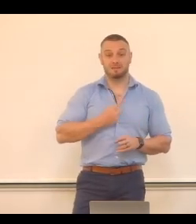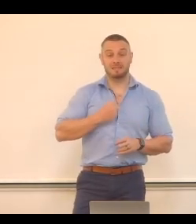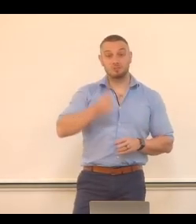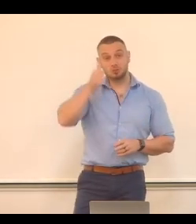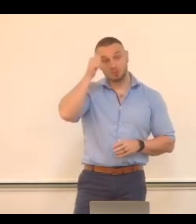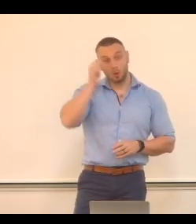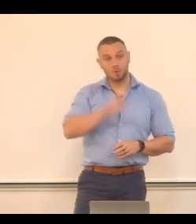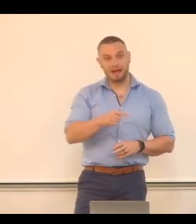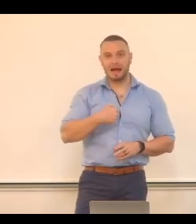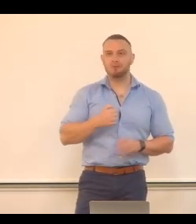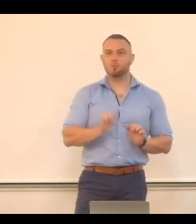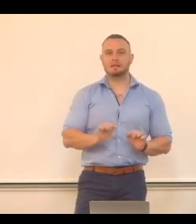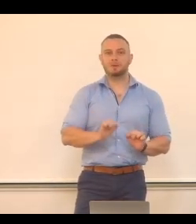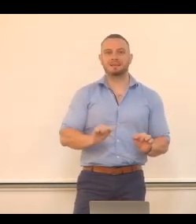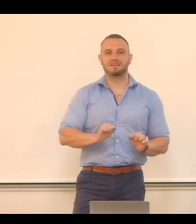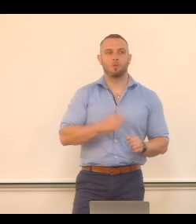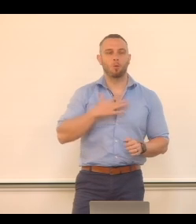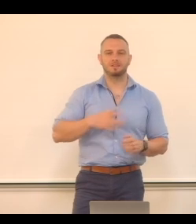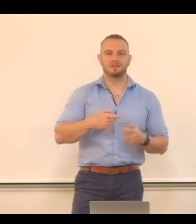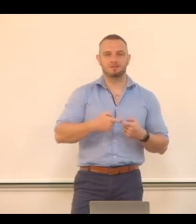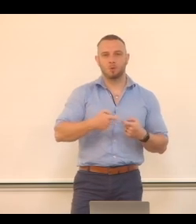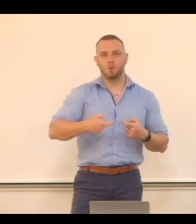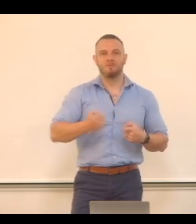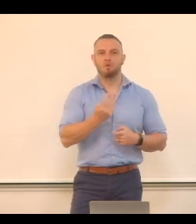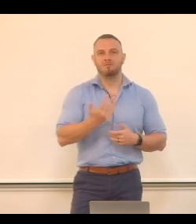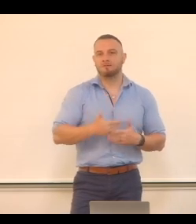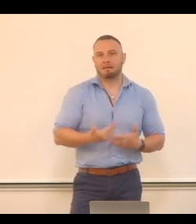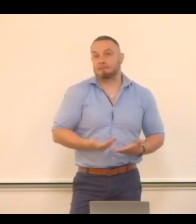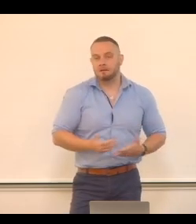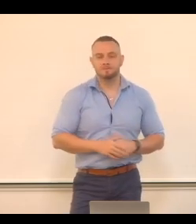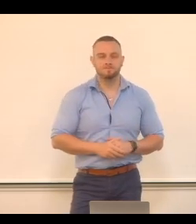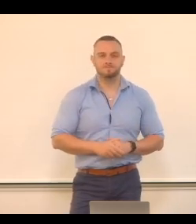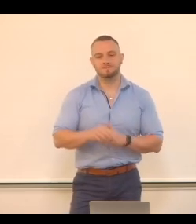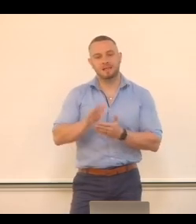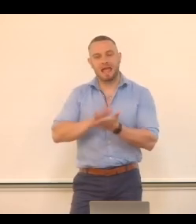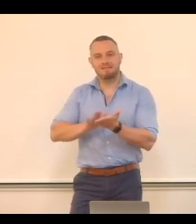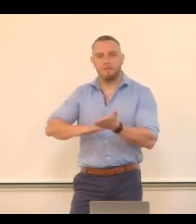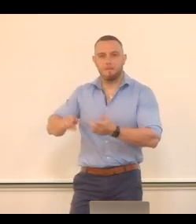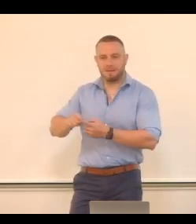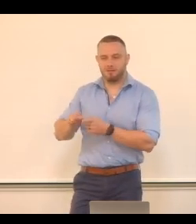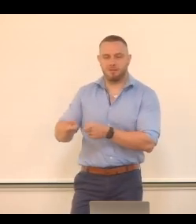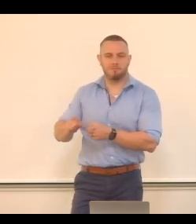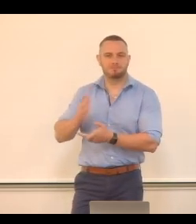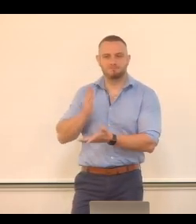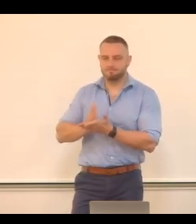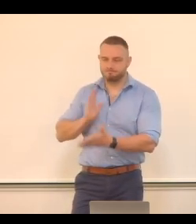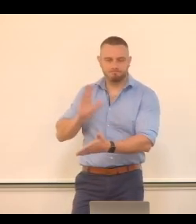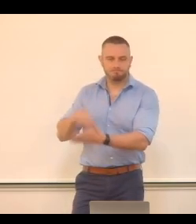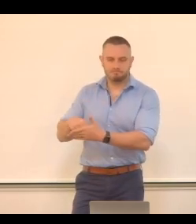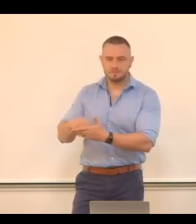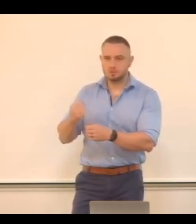be the case, I would have waited and gone on a longer mission. 45 days would be great. HMP, I would definitely go back and do